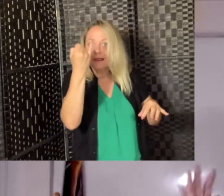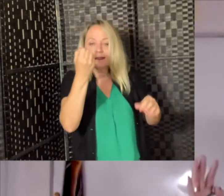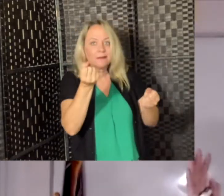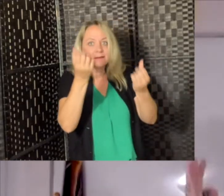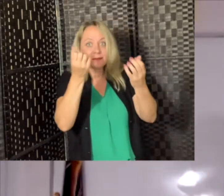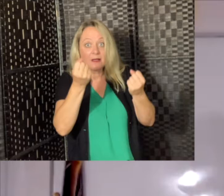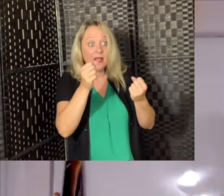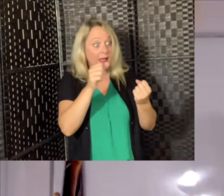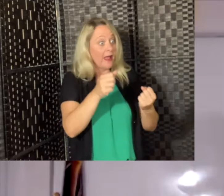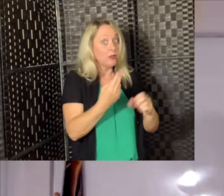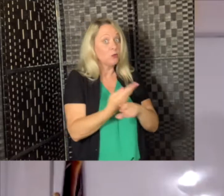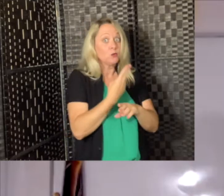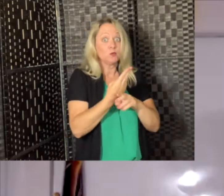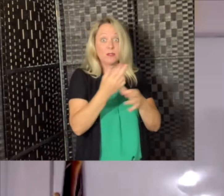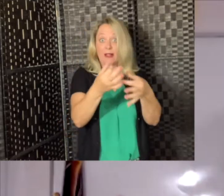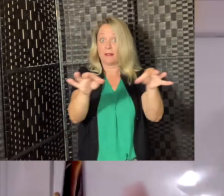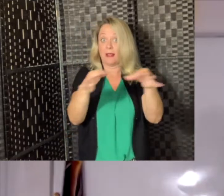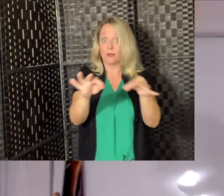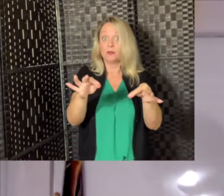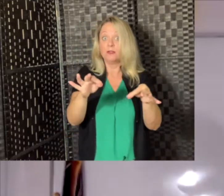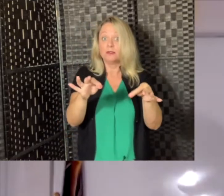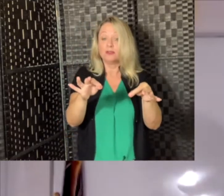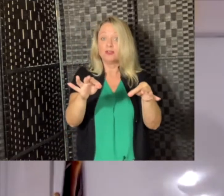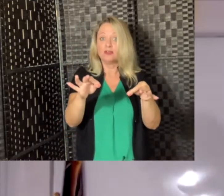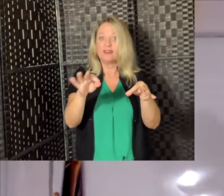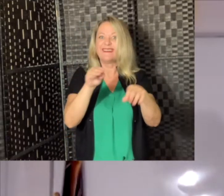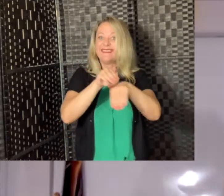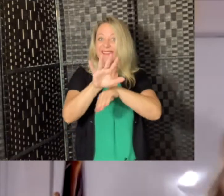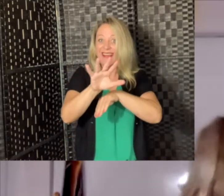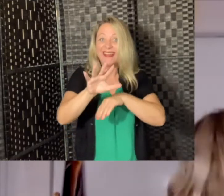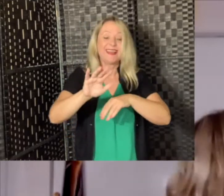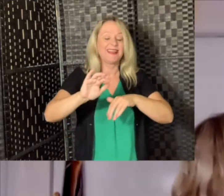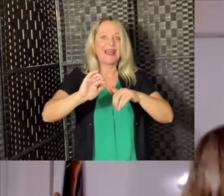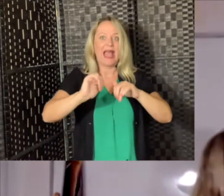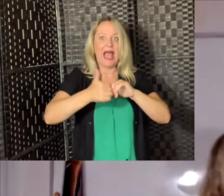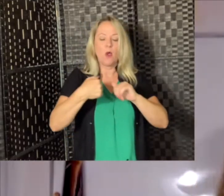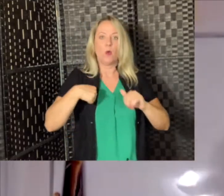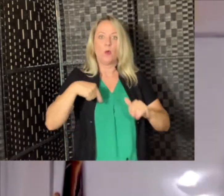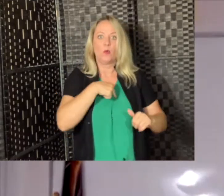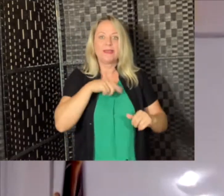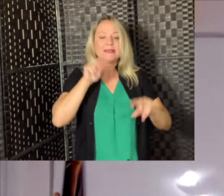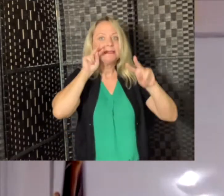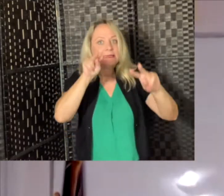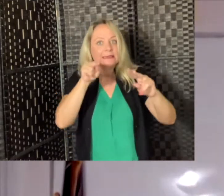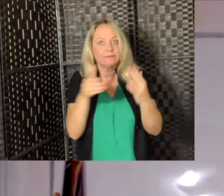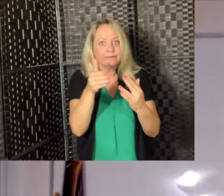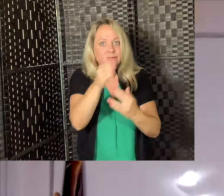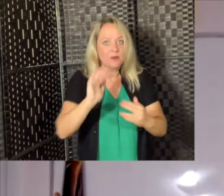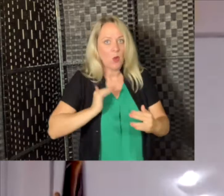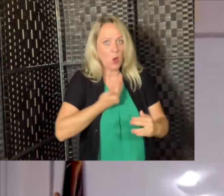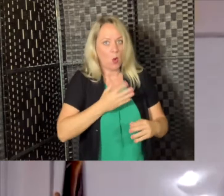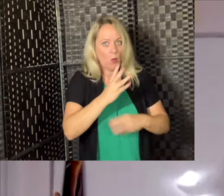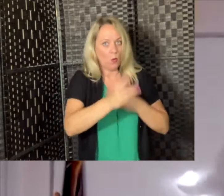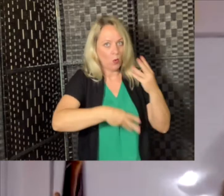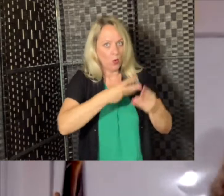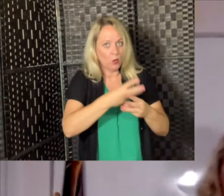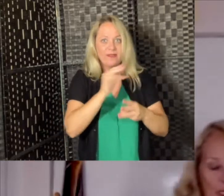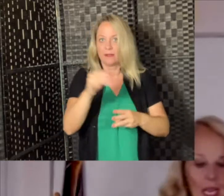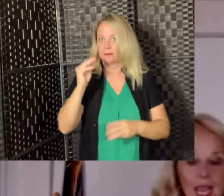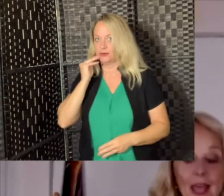and uniquely shapes it, one of Michelle's specialties. And the other person has a world